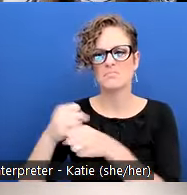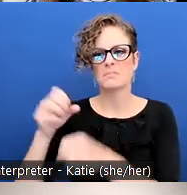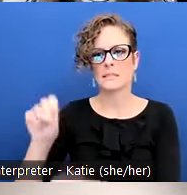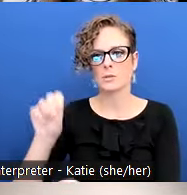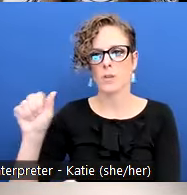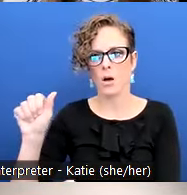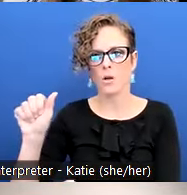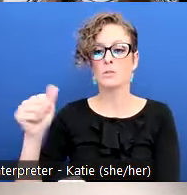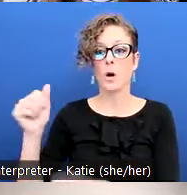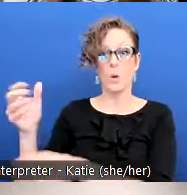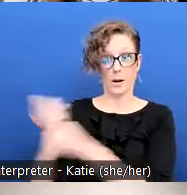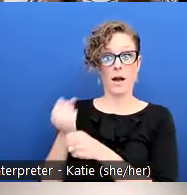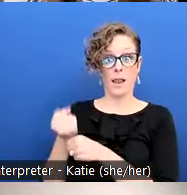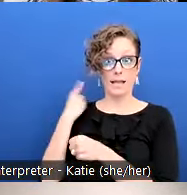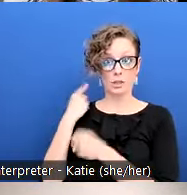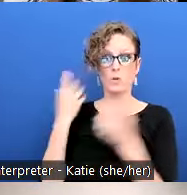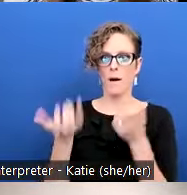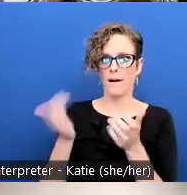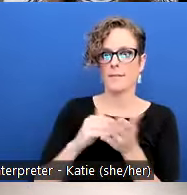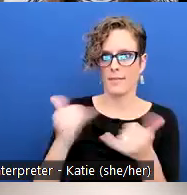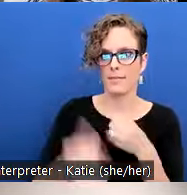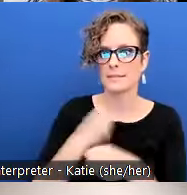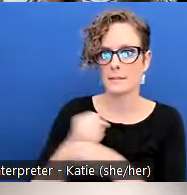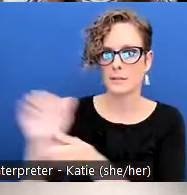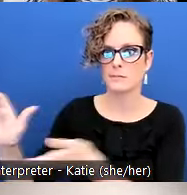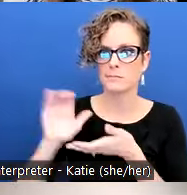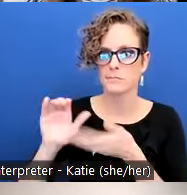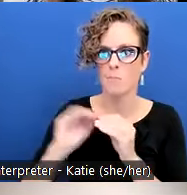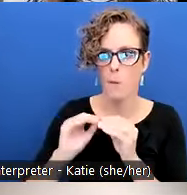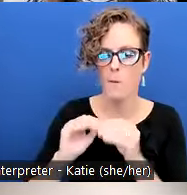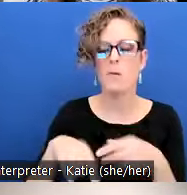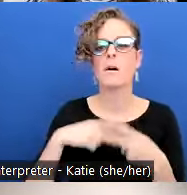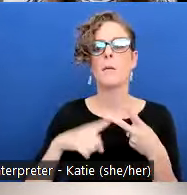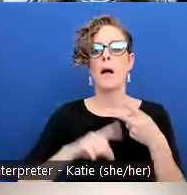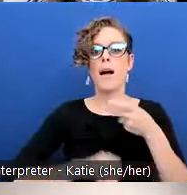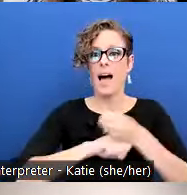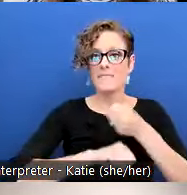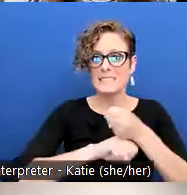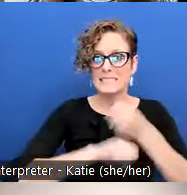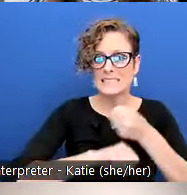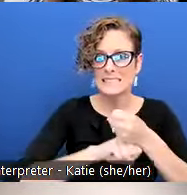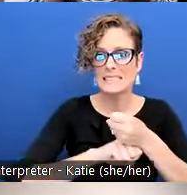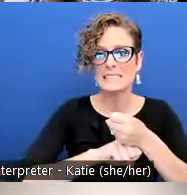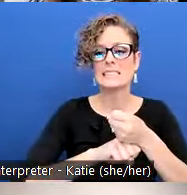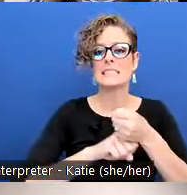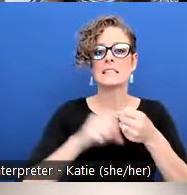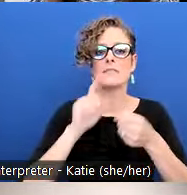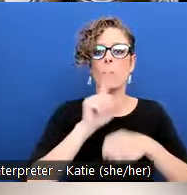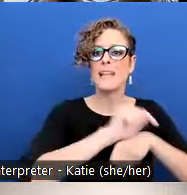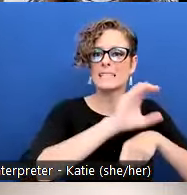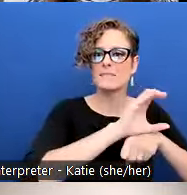that. And we also were doing a lot of advocacy before the session to some task forces that were